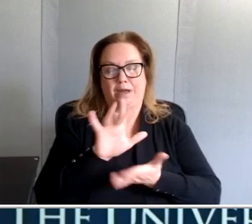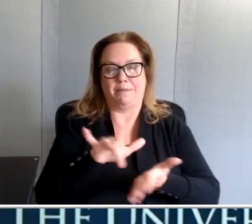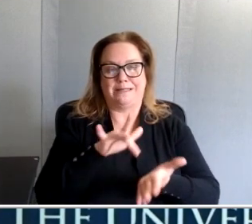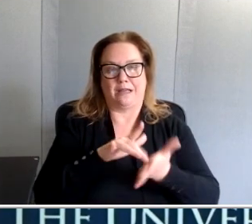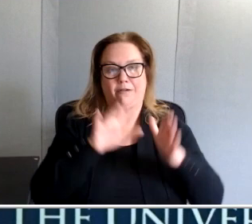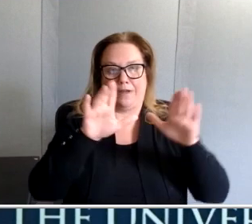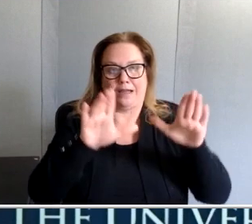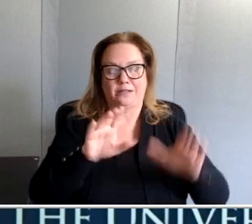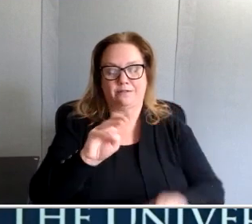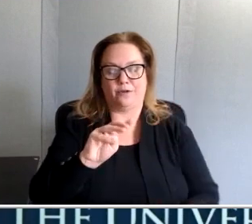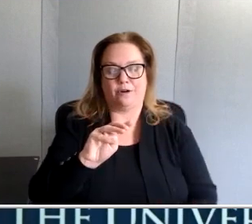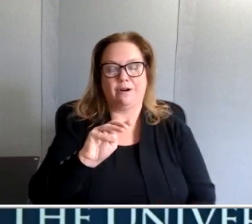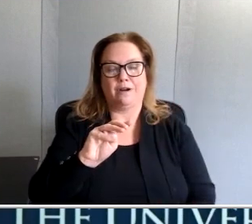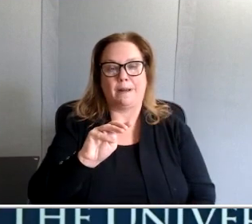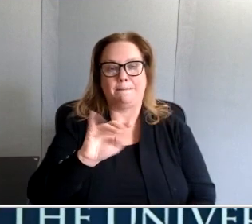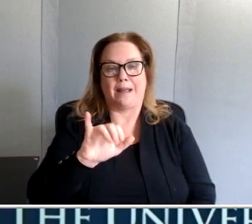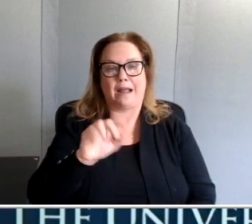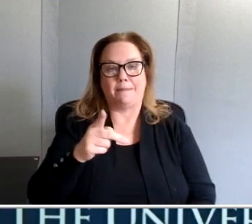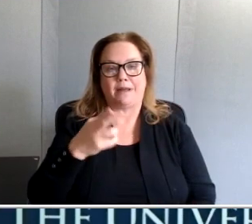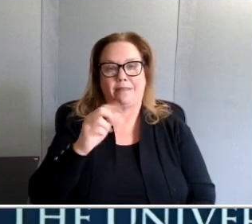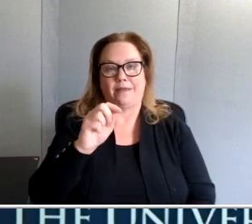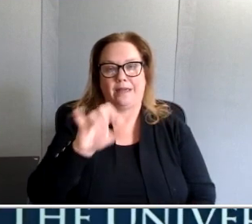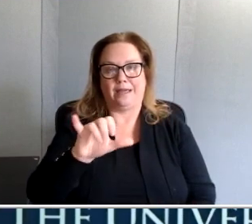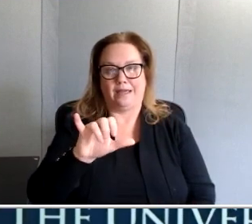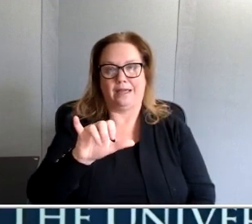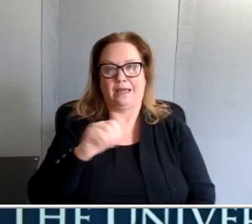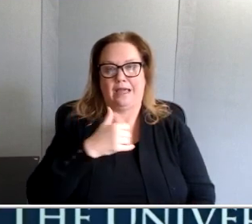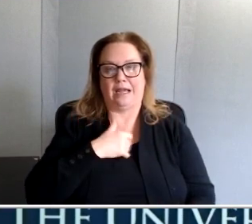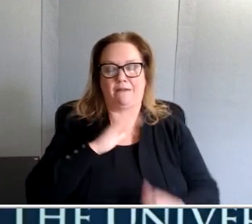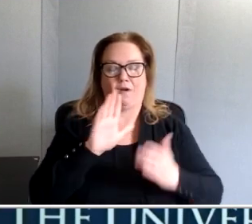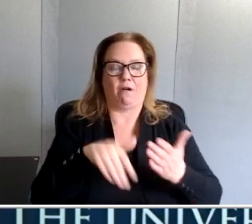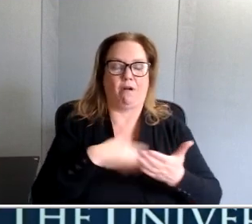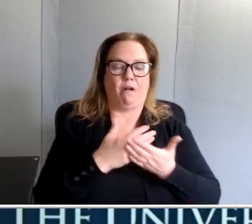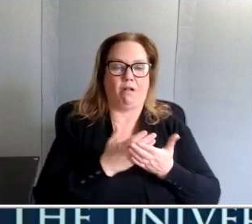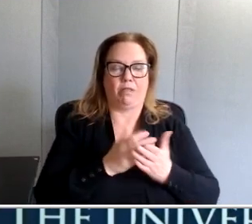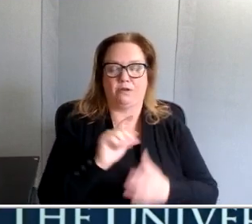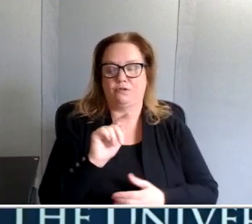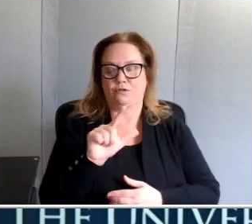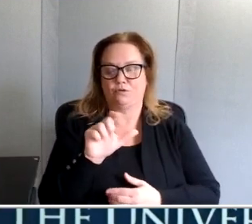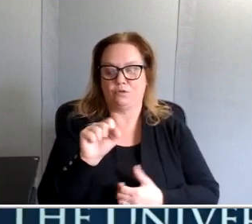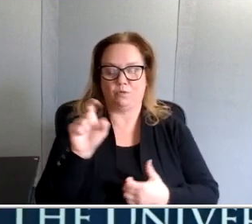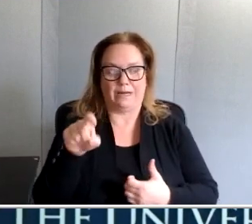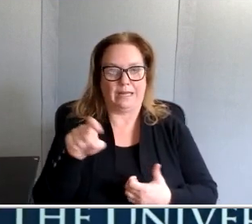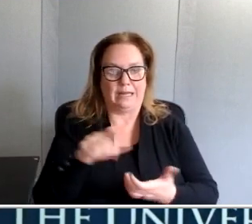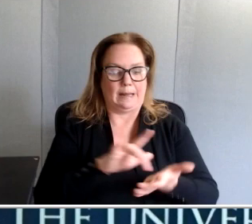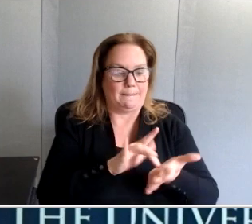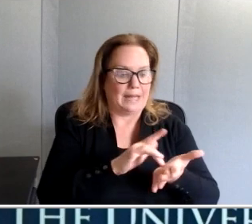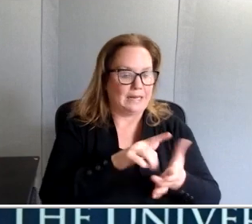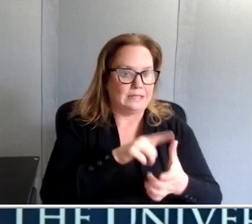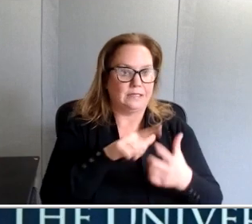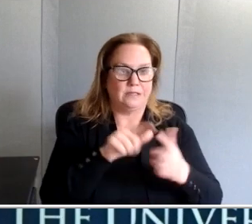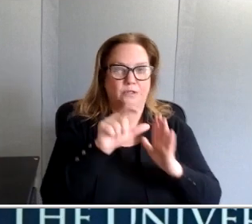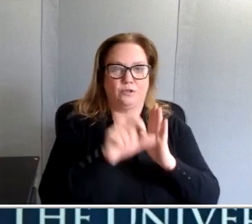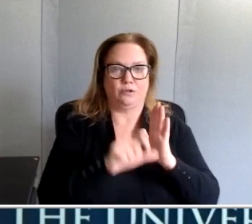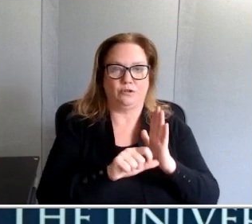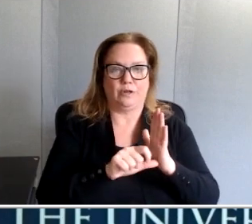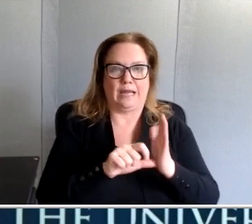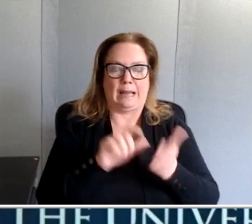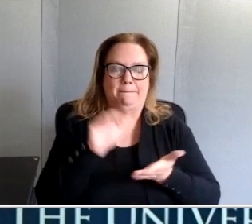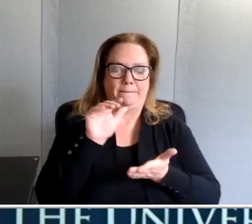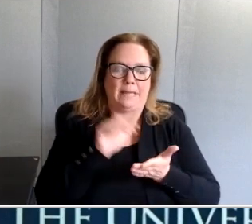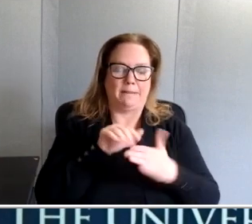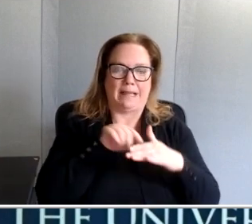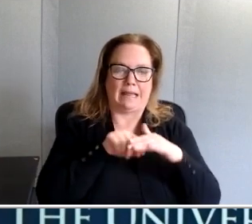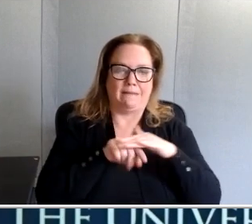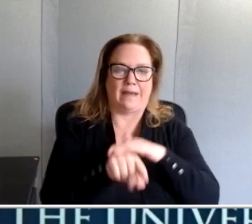us to treat patients with hypertrophic cardiomyopathy and have all the tools, from medicines and to surgery to even minimally invasive procedures as well.